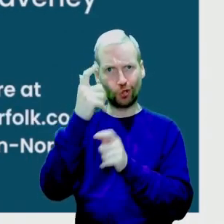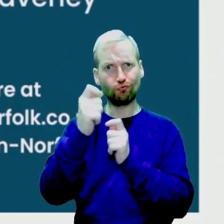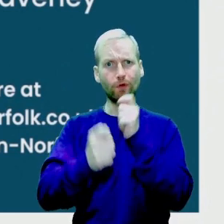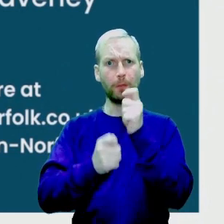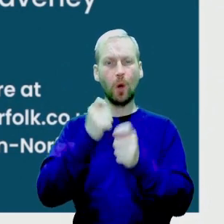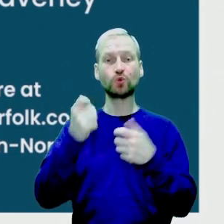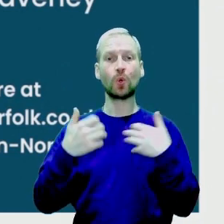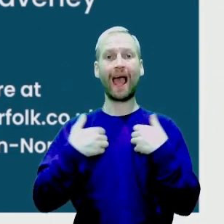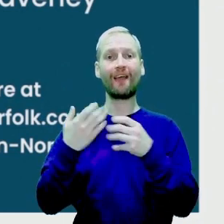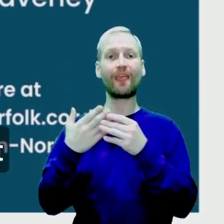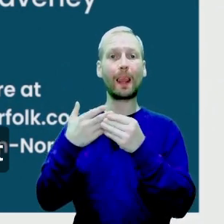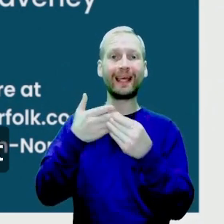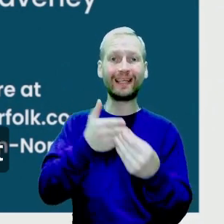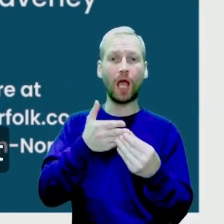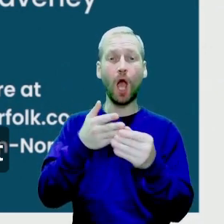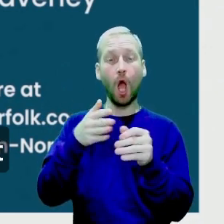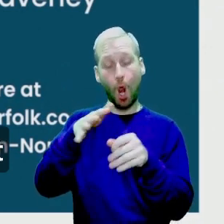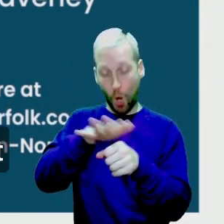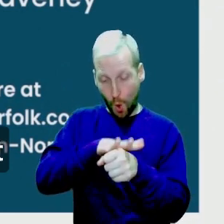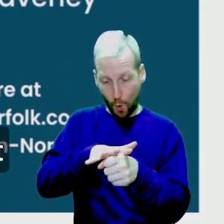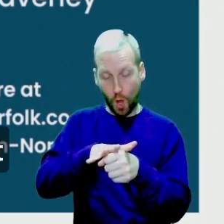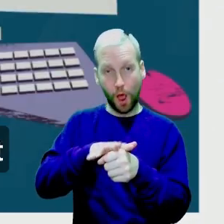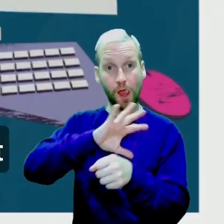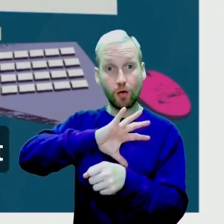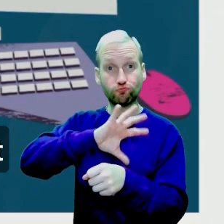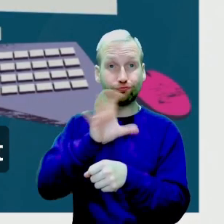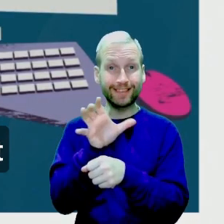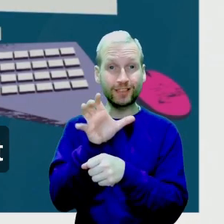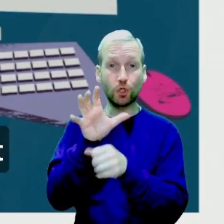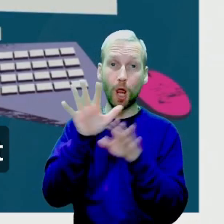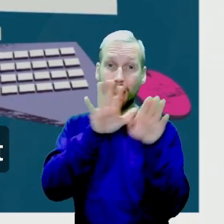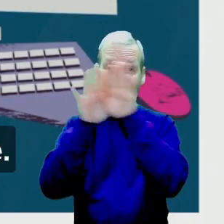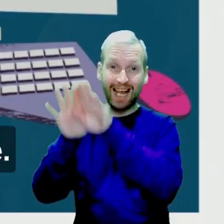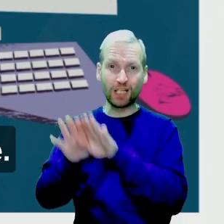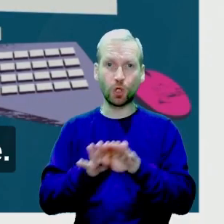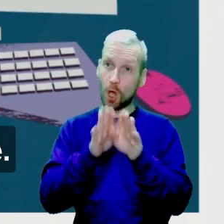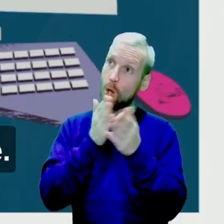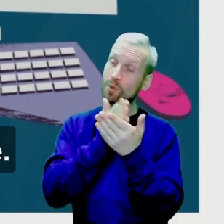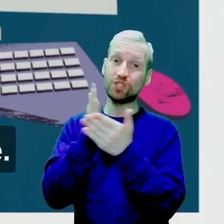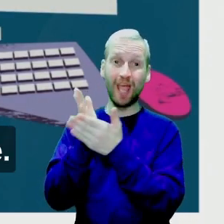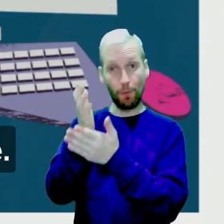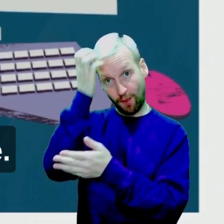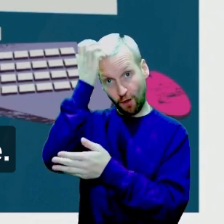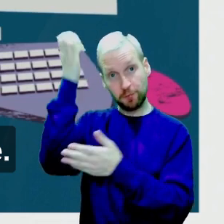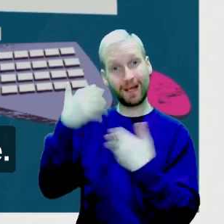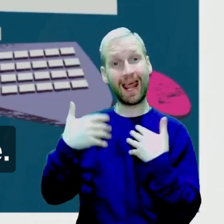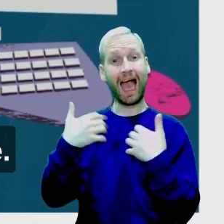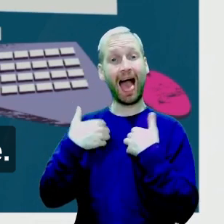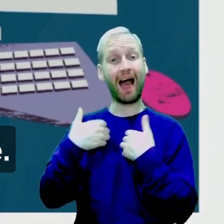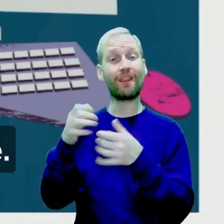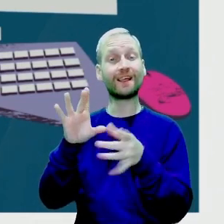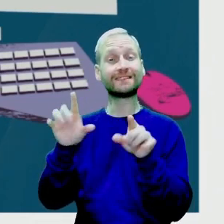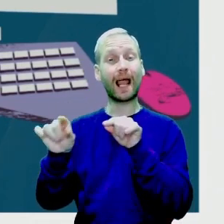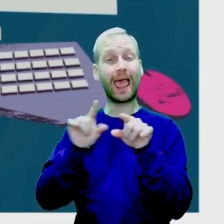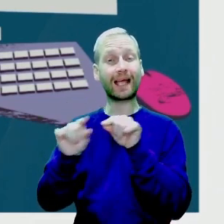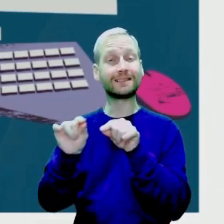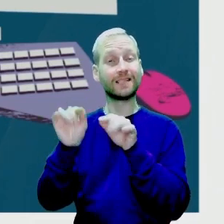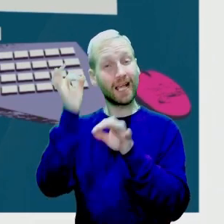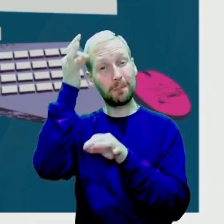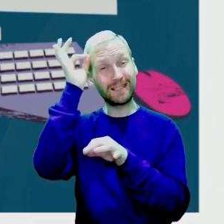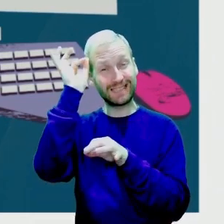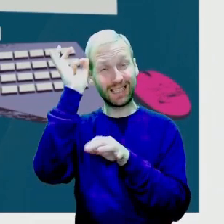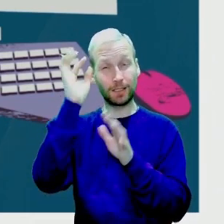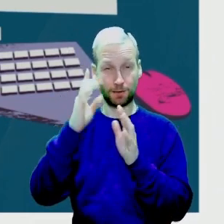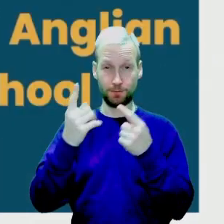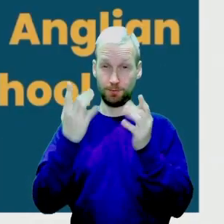health leaders on a local, regional and national level, including sharing it with the government's Health Select Committee. This remains